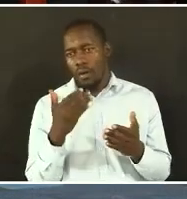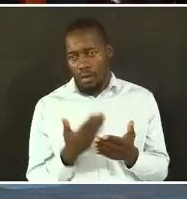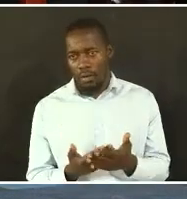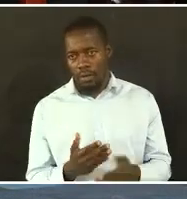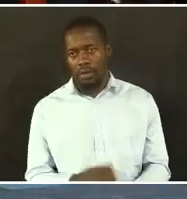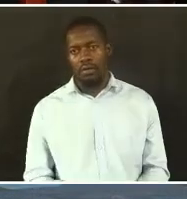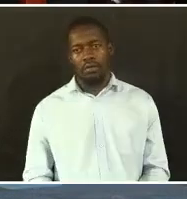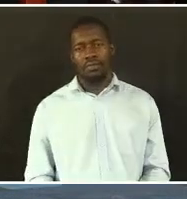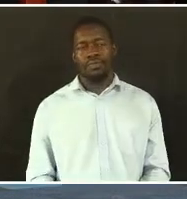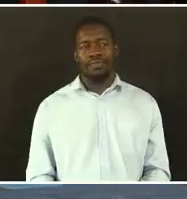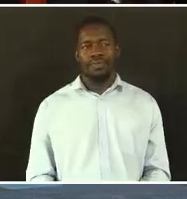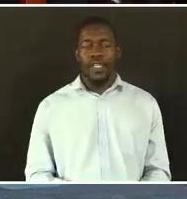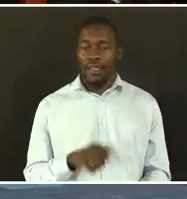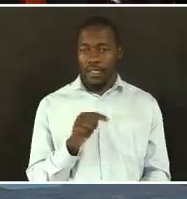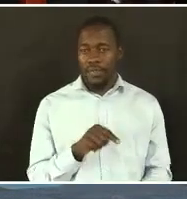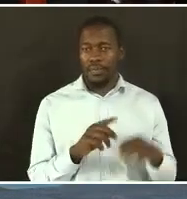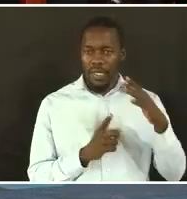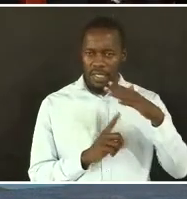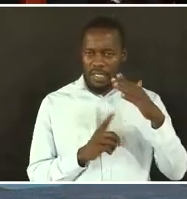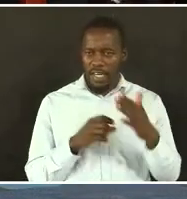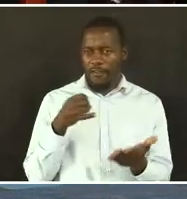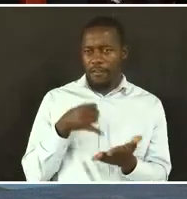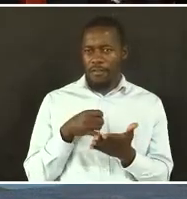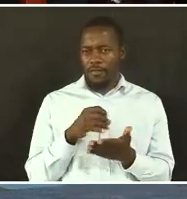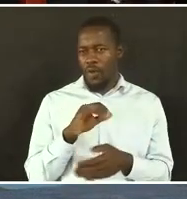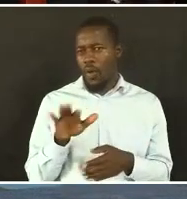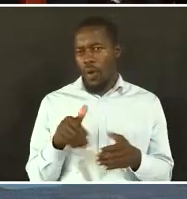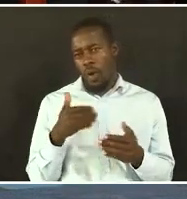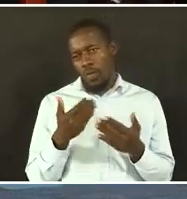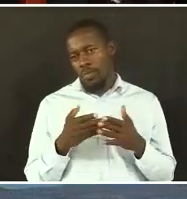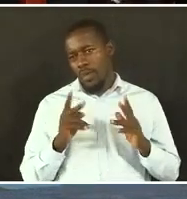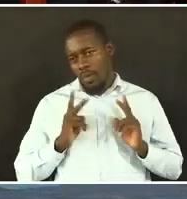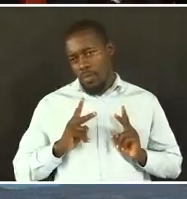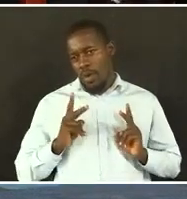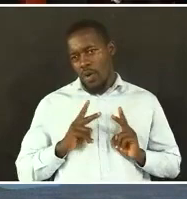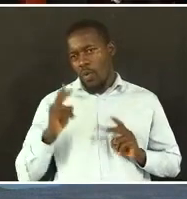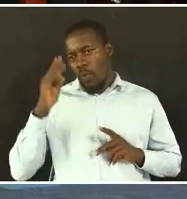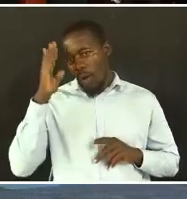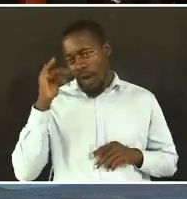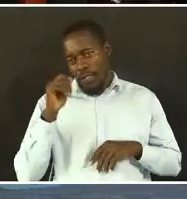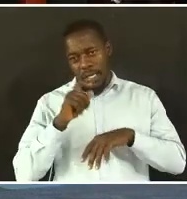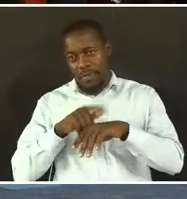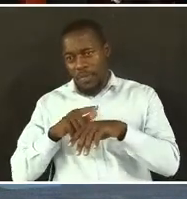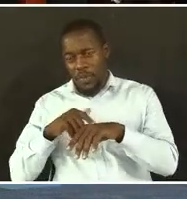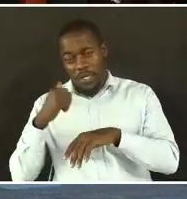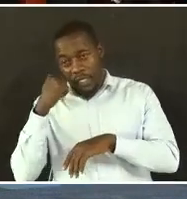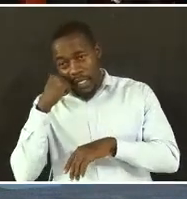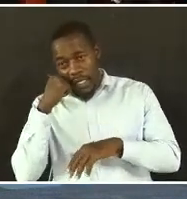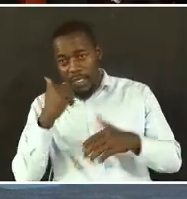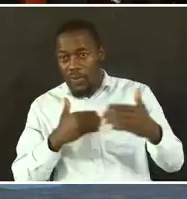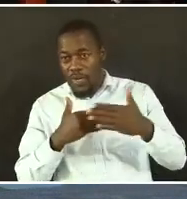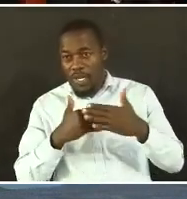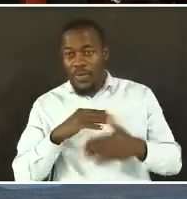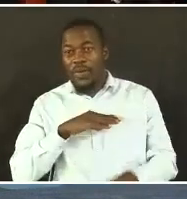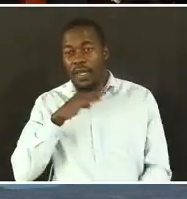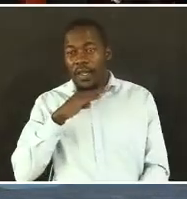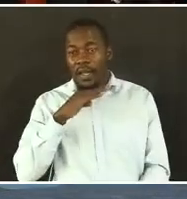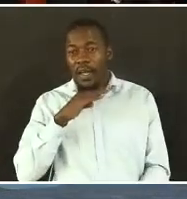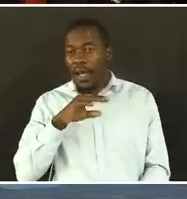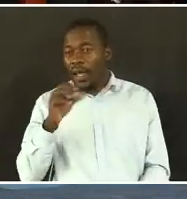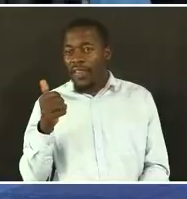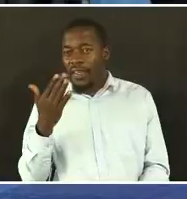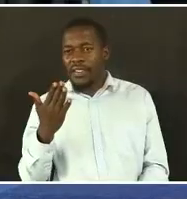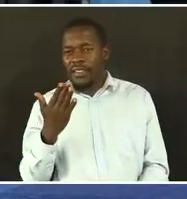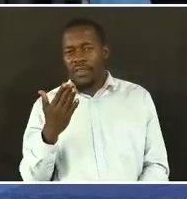even want to hear about, even see you with the Bible. So if you meet me going for the ministry and I don't have the